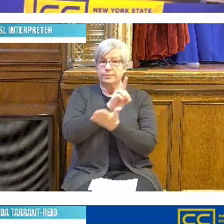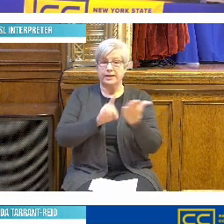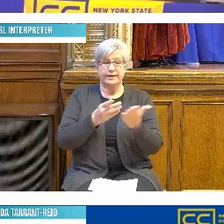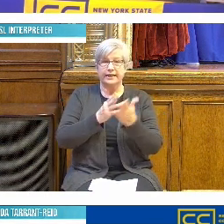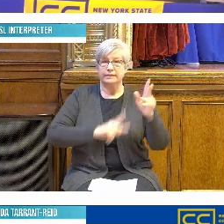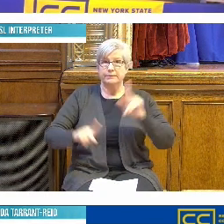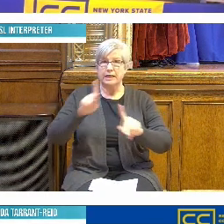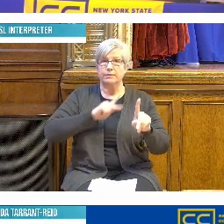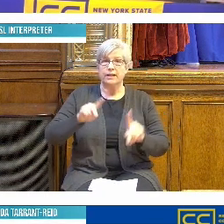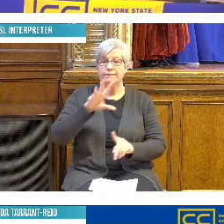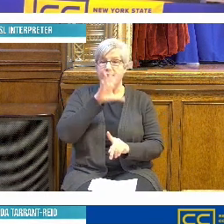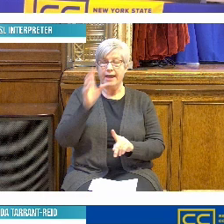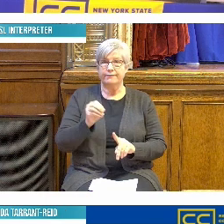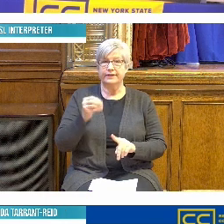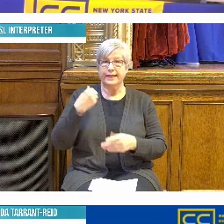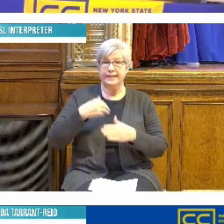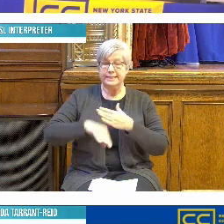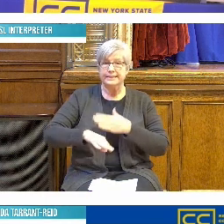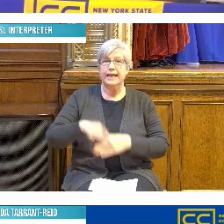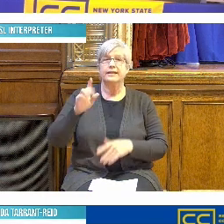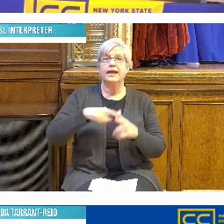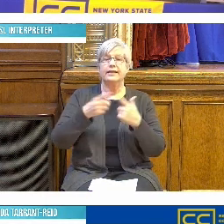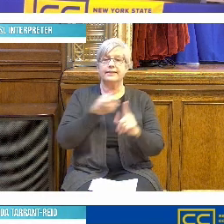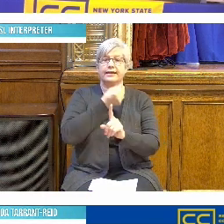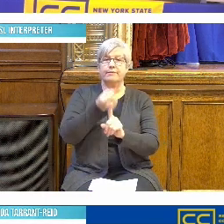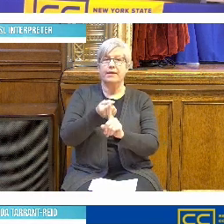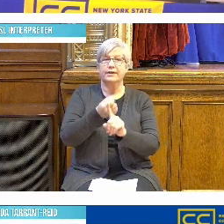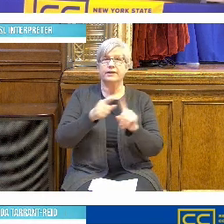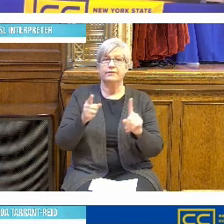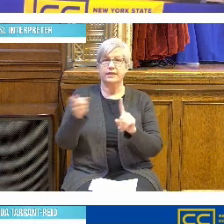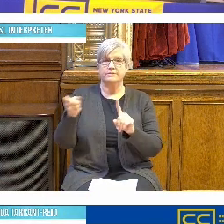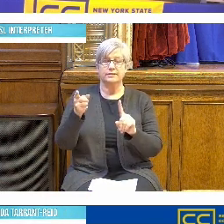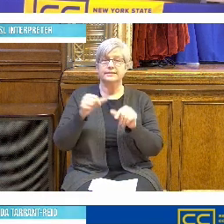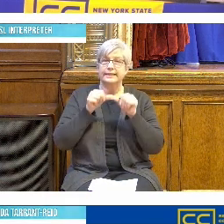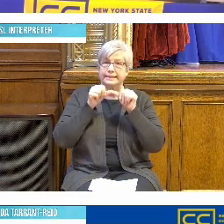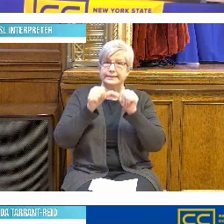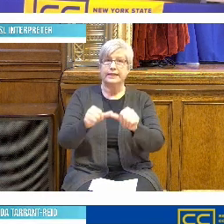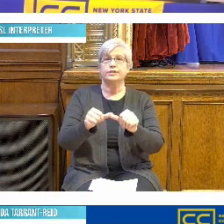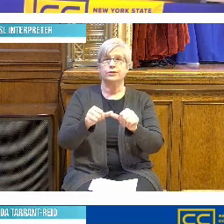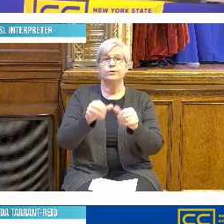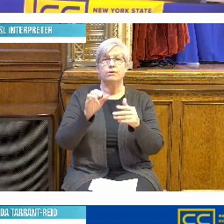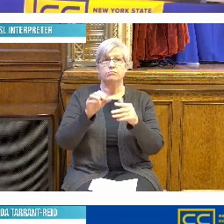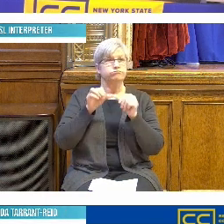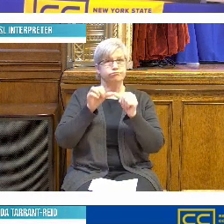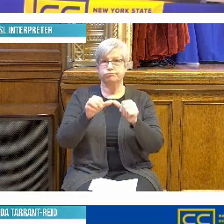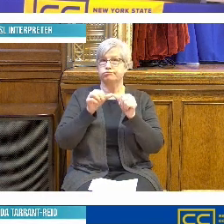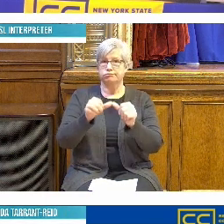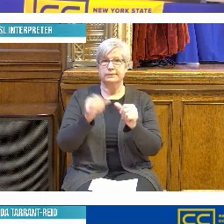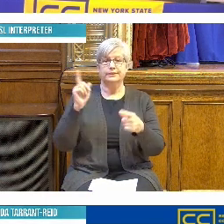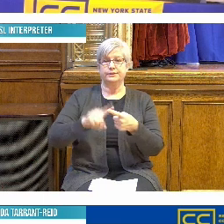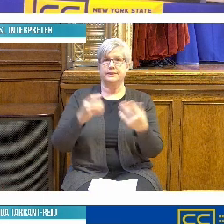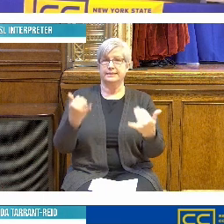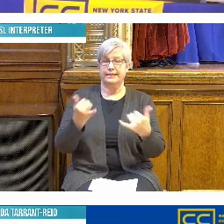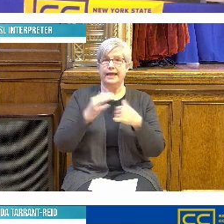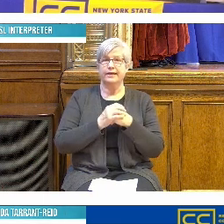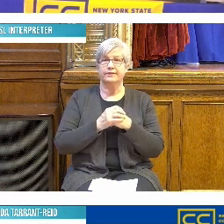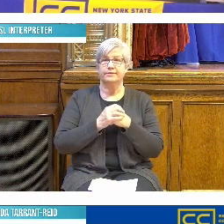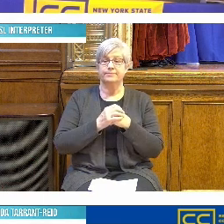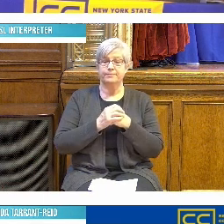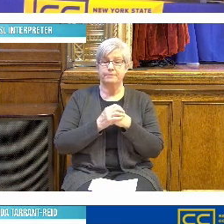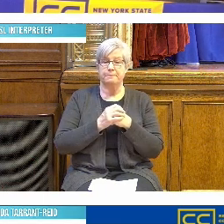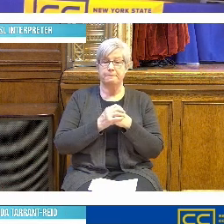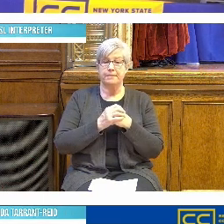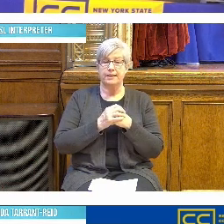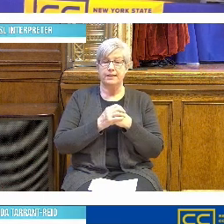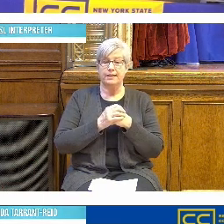people of African descent, and the impact of these forces that continue on presently today.